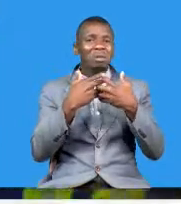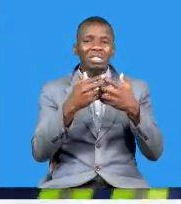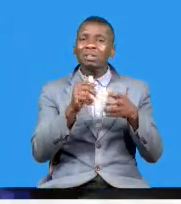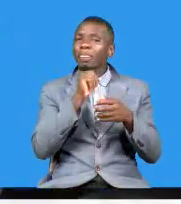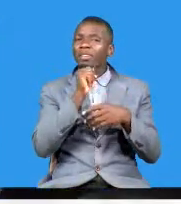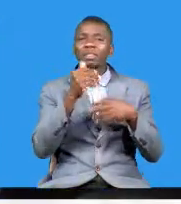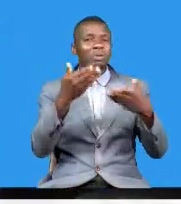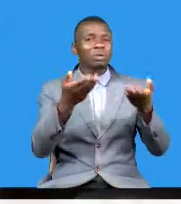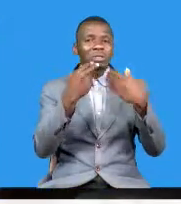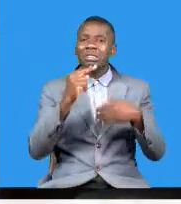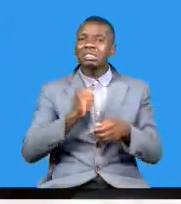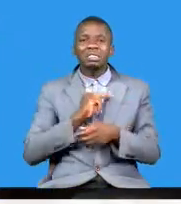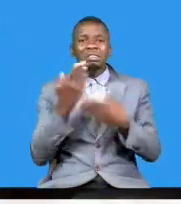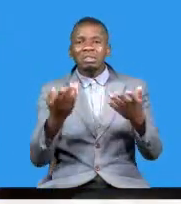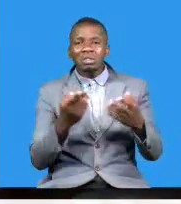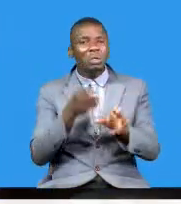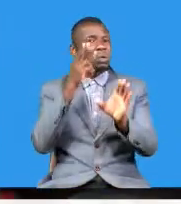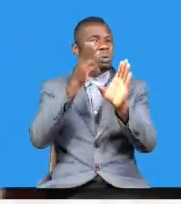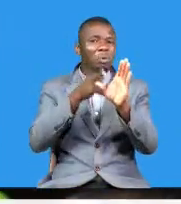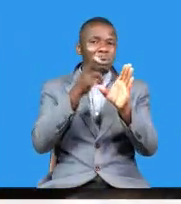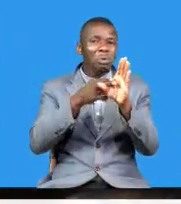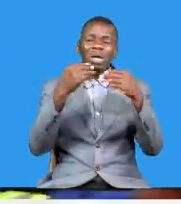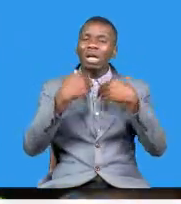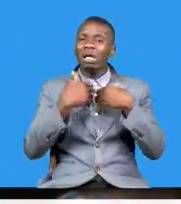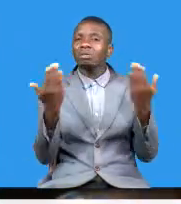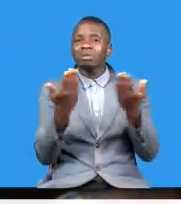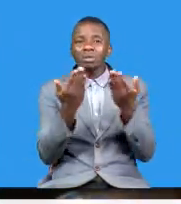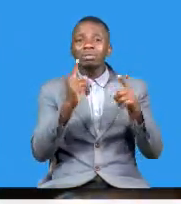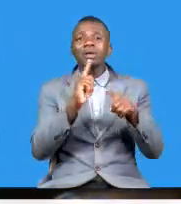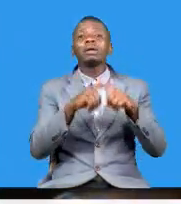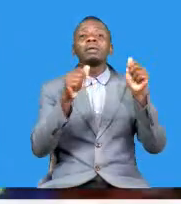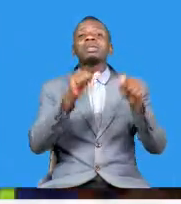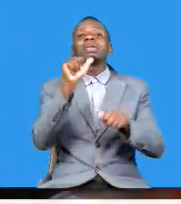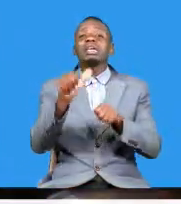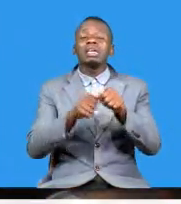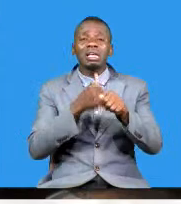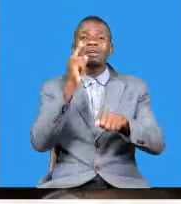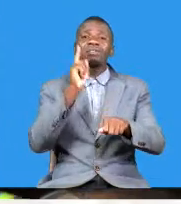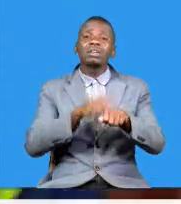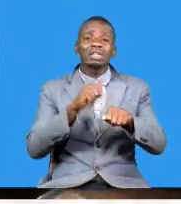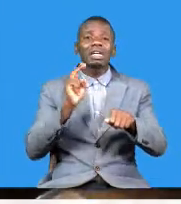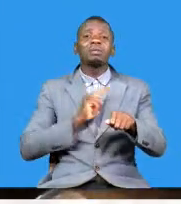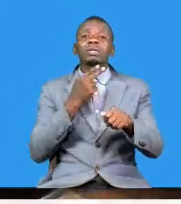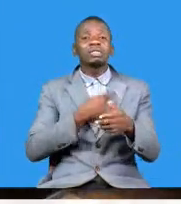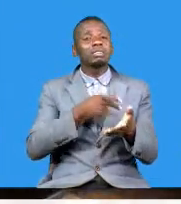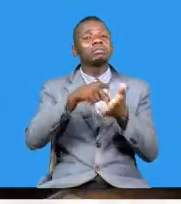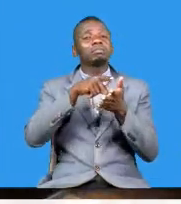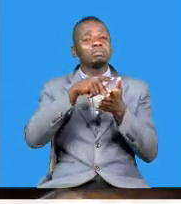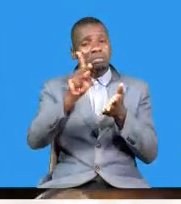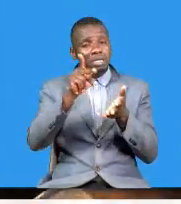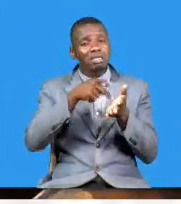have diesel always. But every time we come here at the way bridge, we pay the money. Every vehicle has to